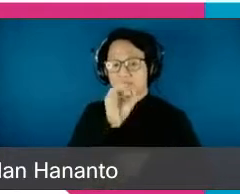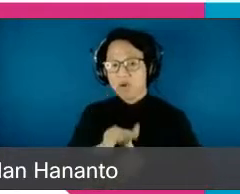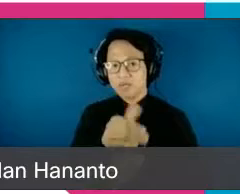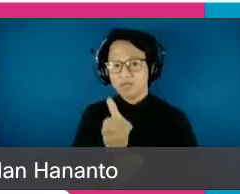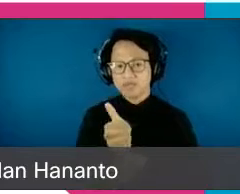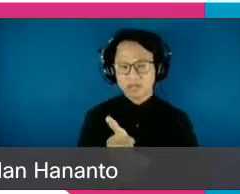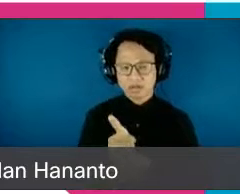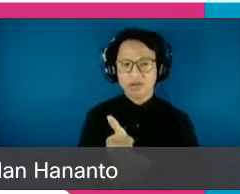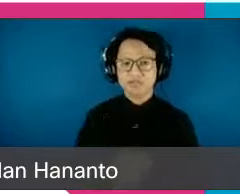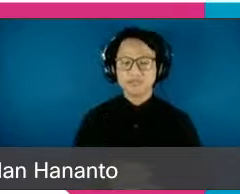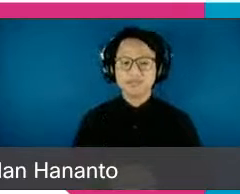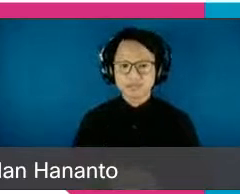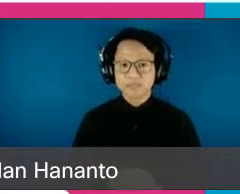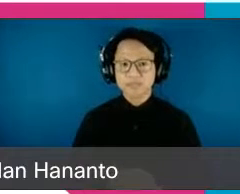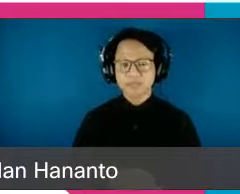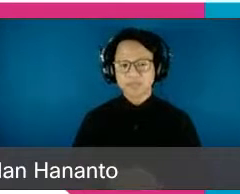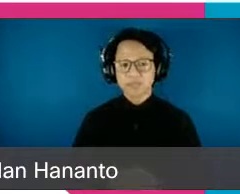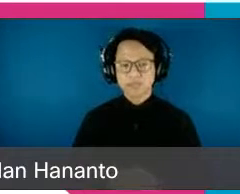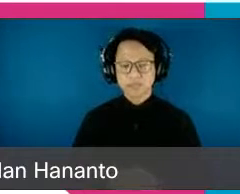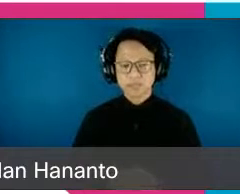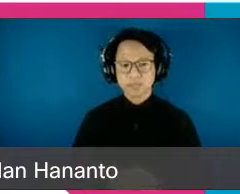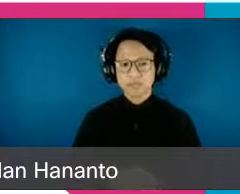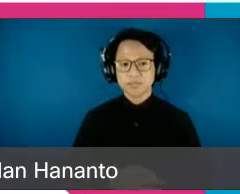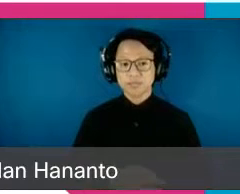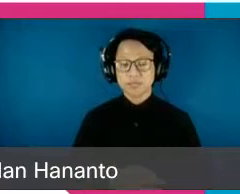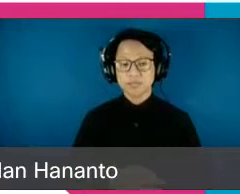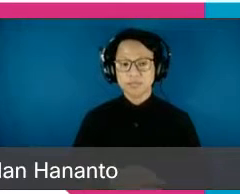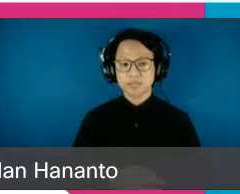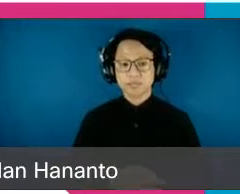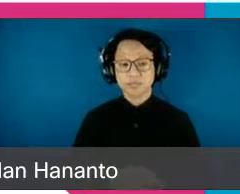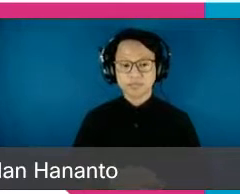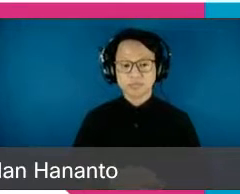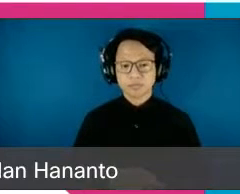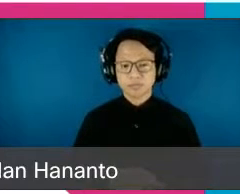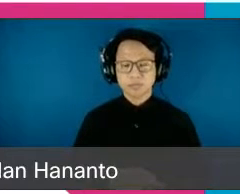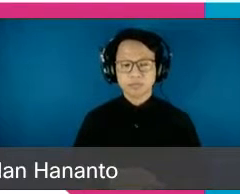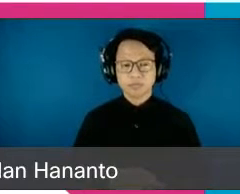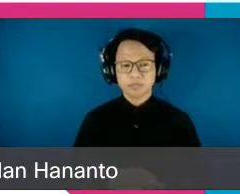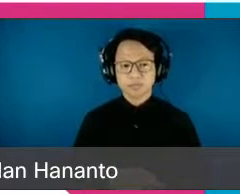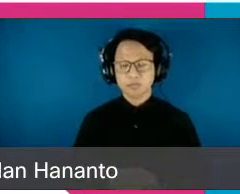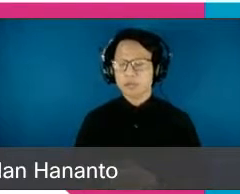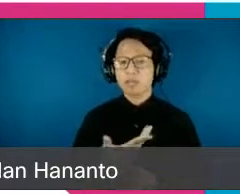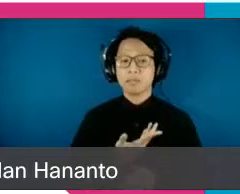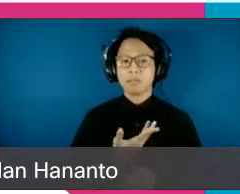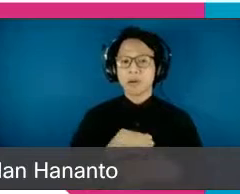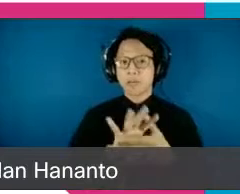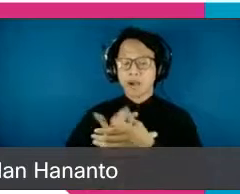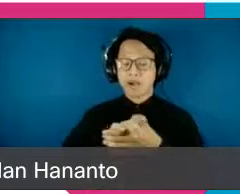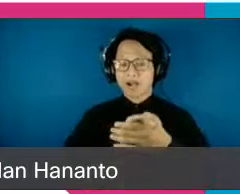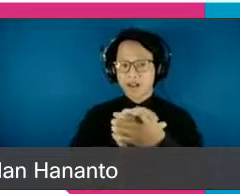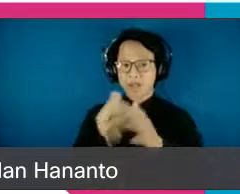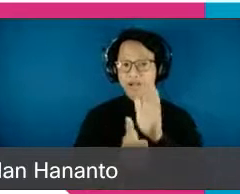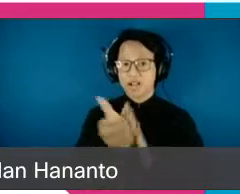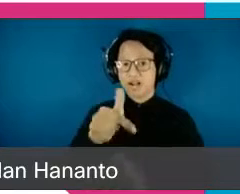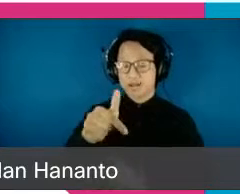afterwards. I'd now like to turn this over to Bantu from Making Sense, who will provide us with an official introduction for today's session. Thanks,